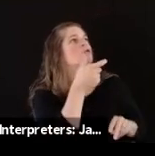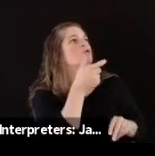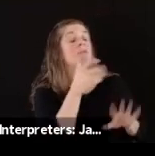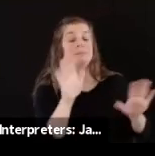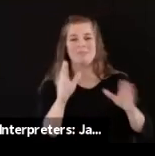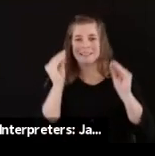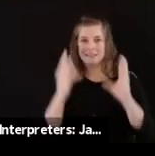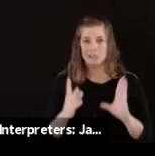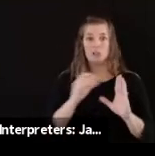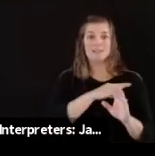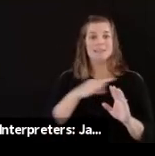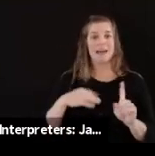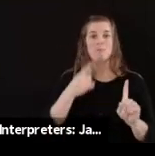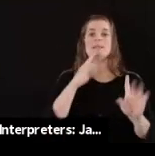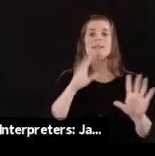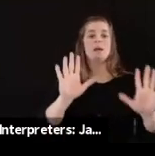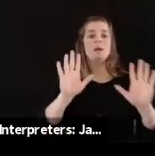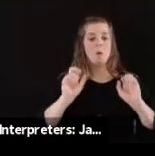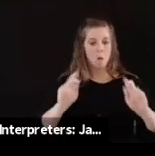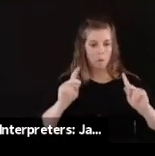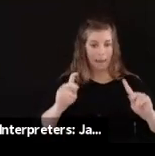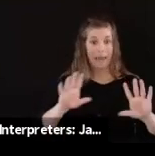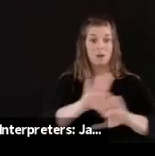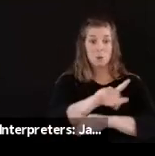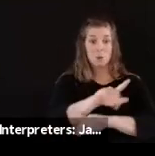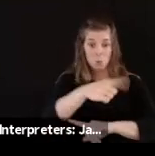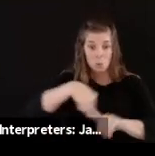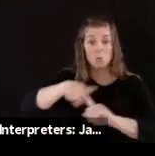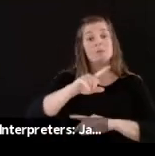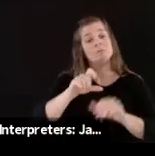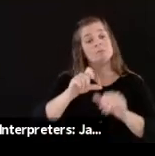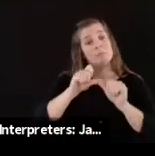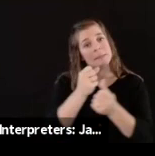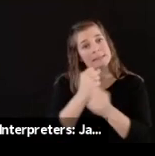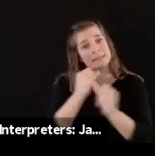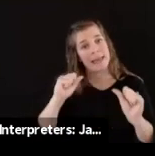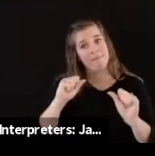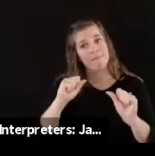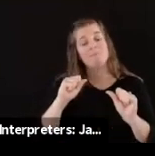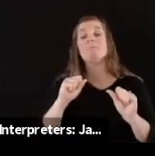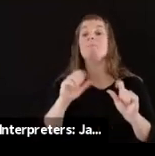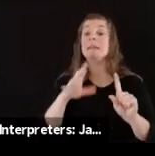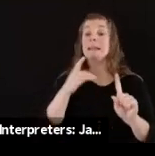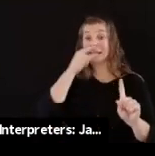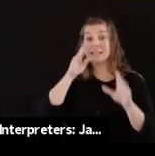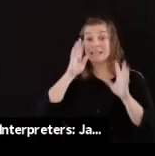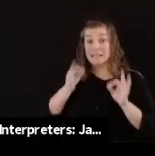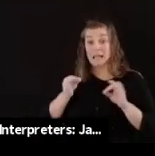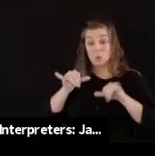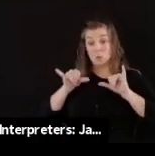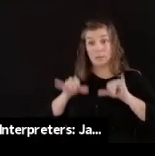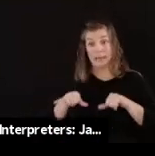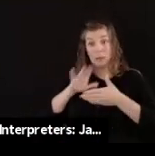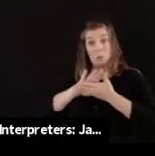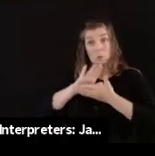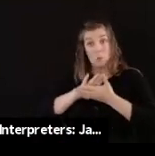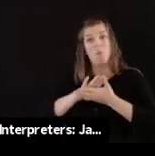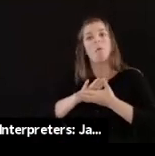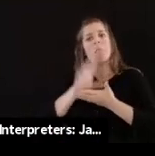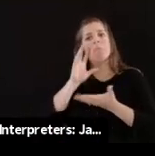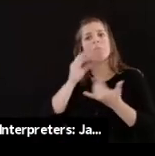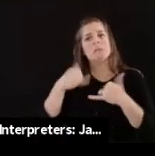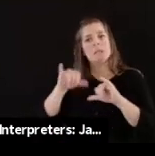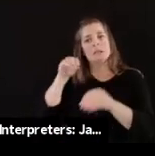them, okay, be safe, and we watched as they marched off. The kids who chose to stay spent that afternoon in class.